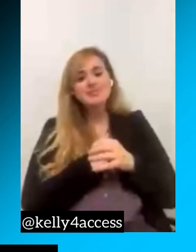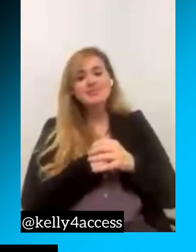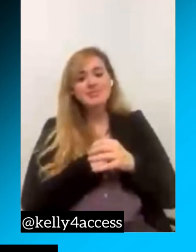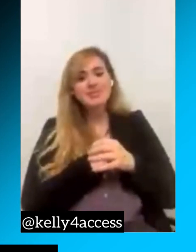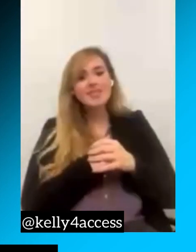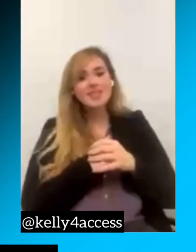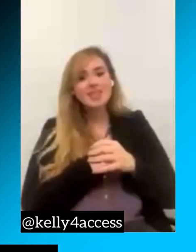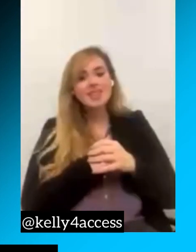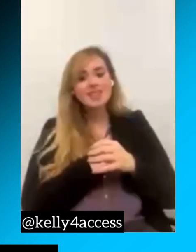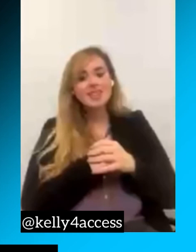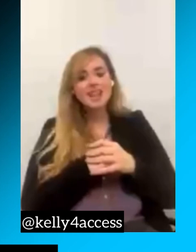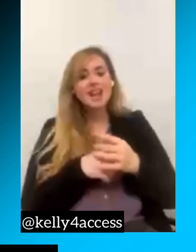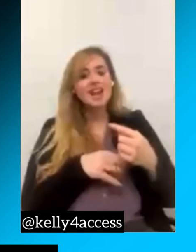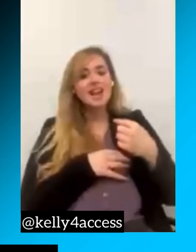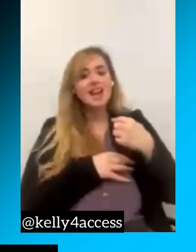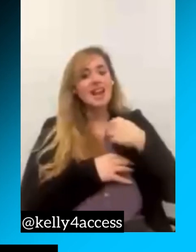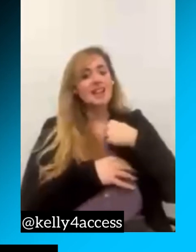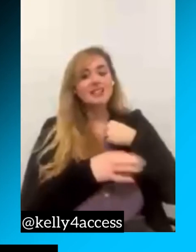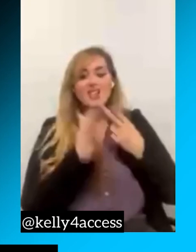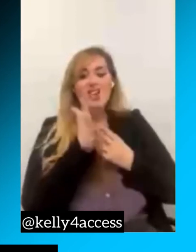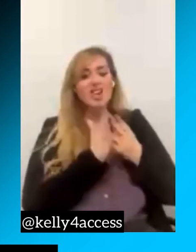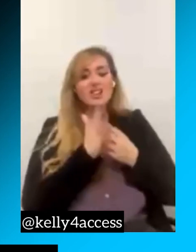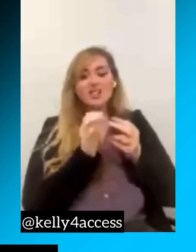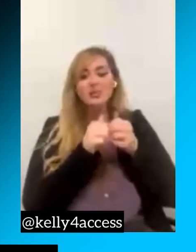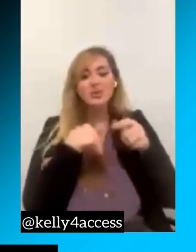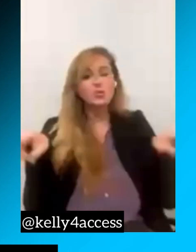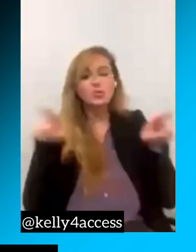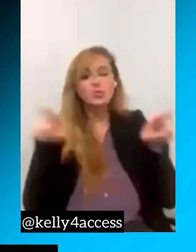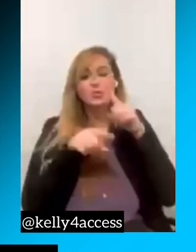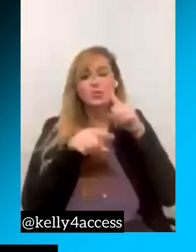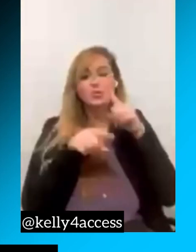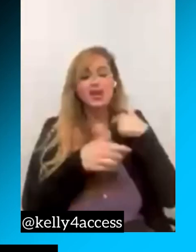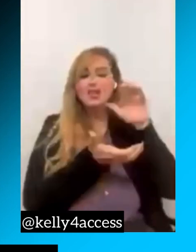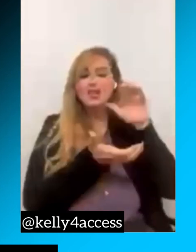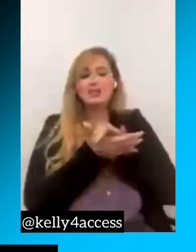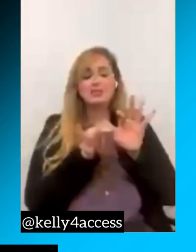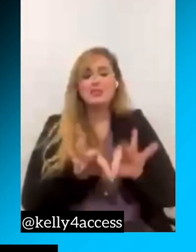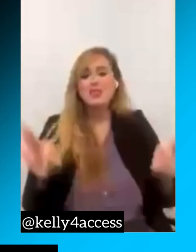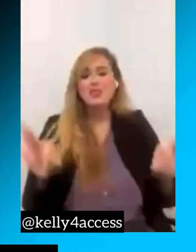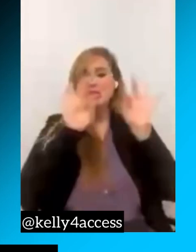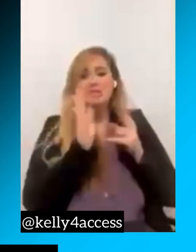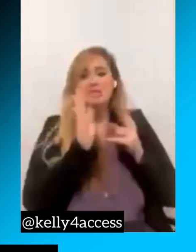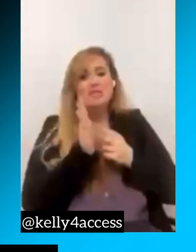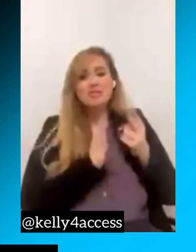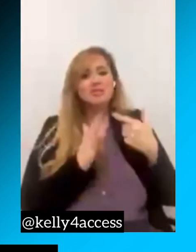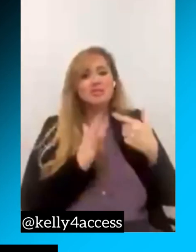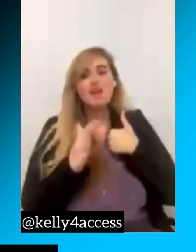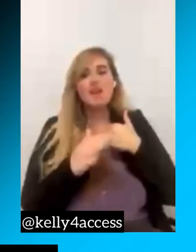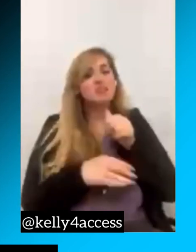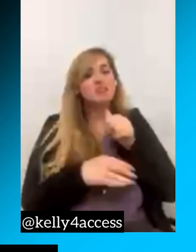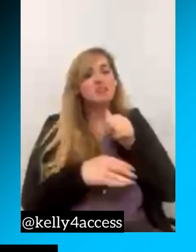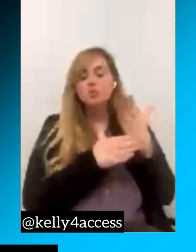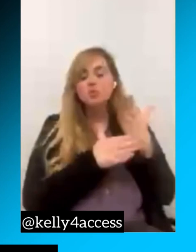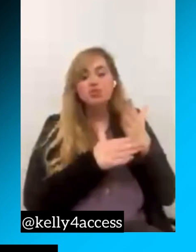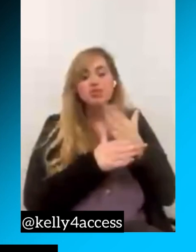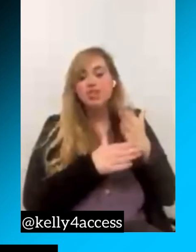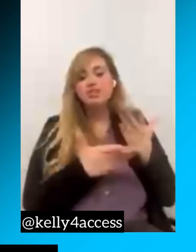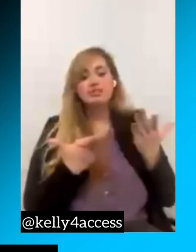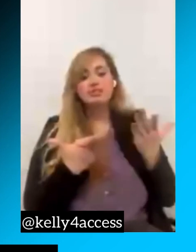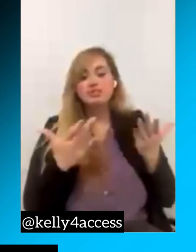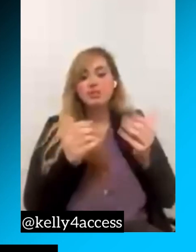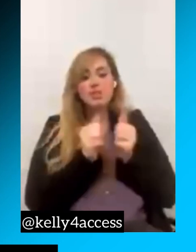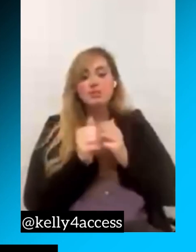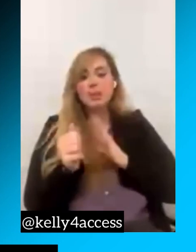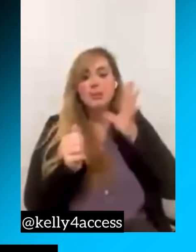I'm going to be honest with everybody because I believe in honesty. I don't share. My parents and I